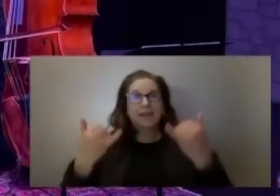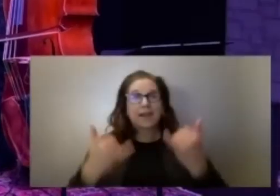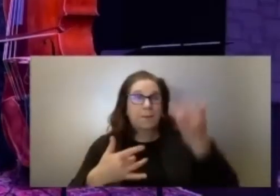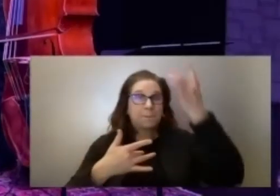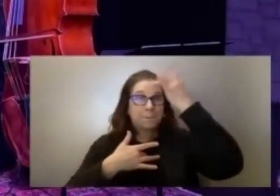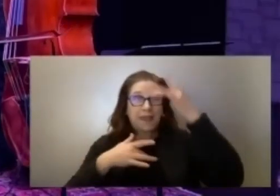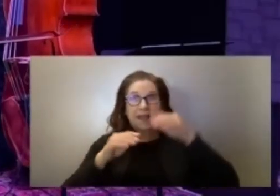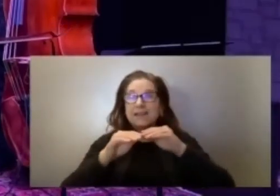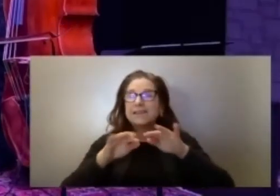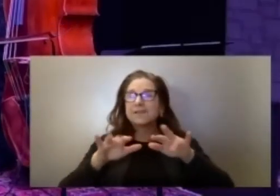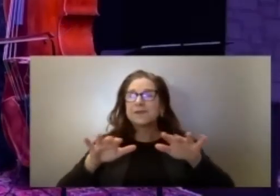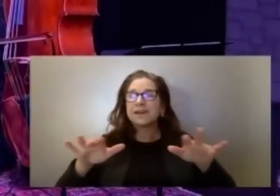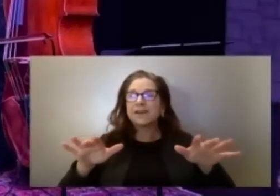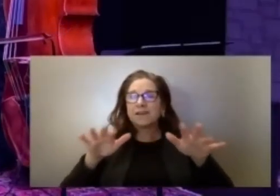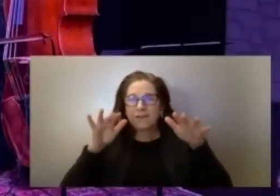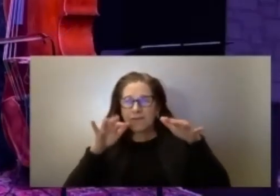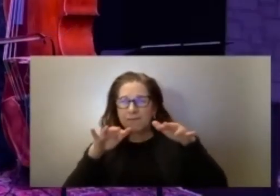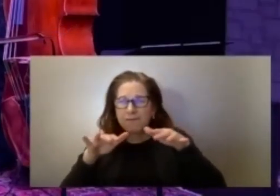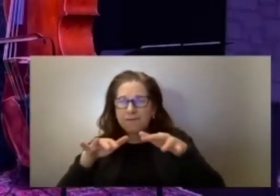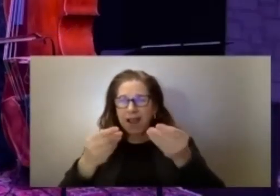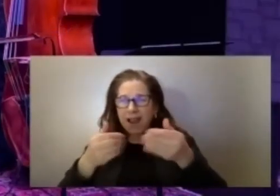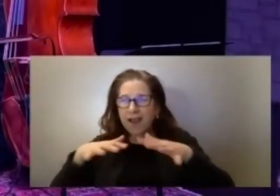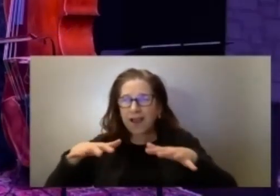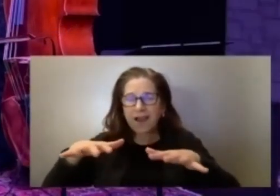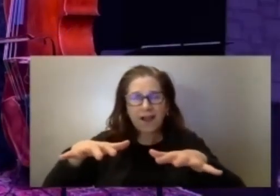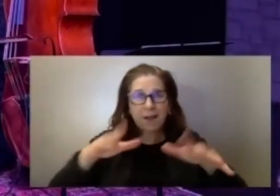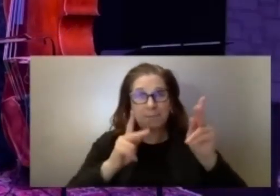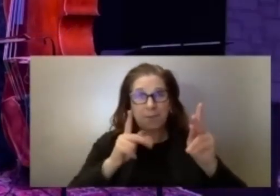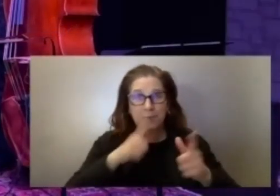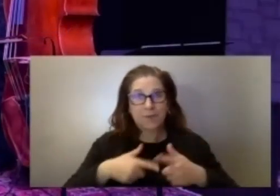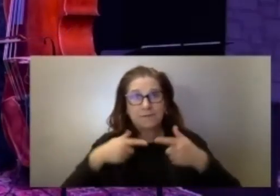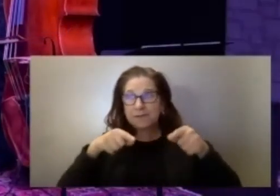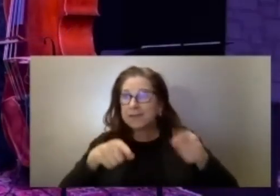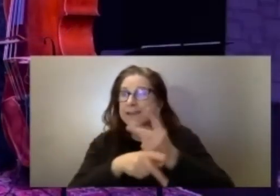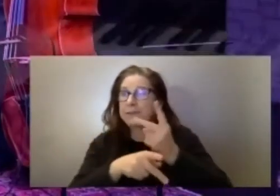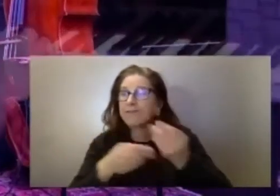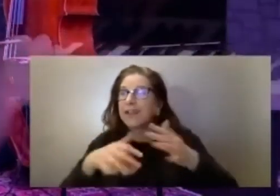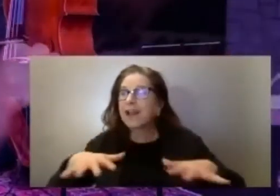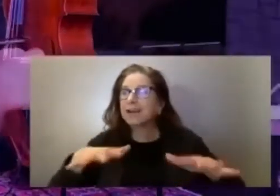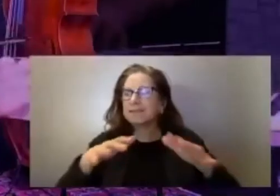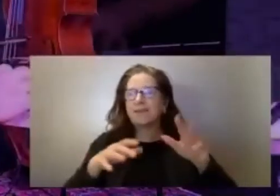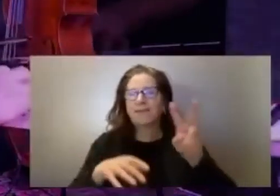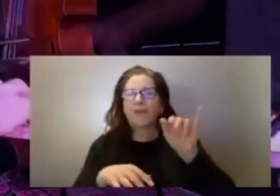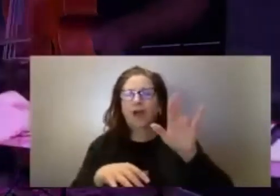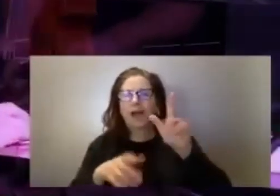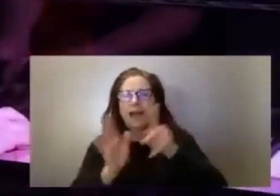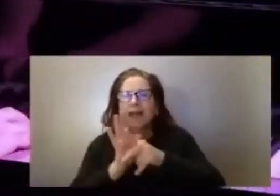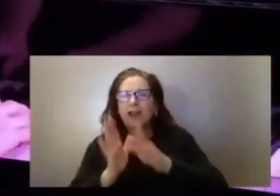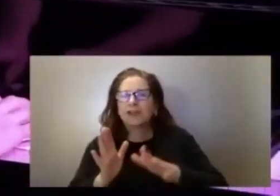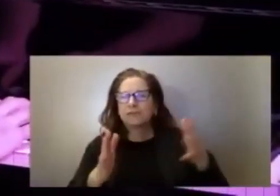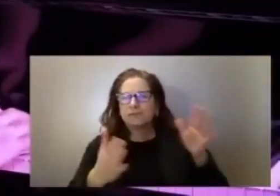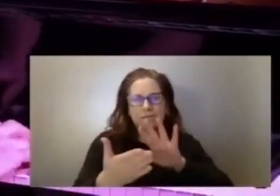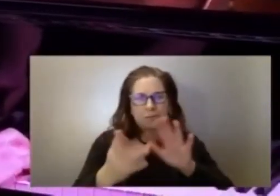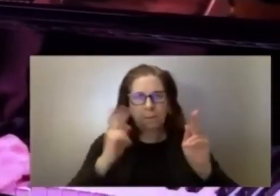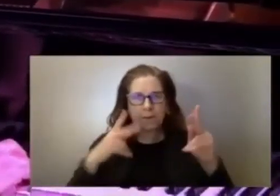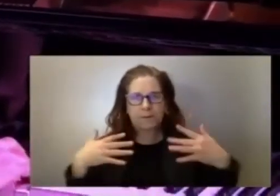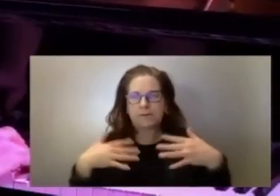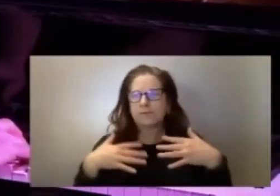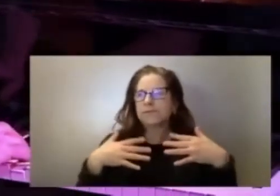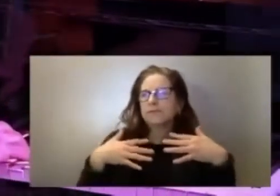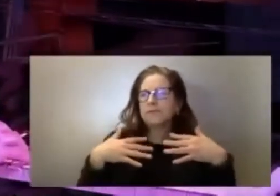Now a pandemic haunts these lands and the keepers of these lands. Those viral killers approach my mind to